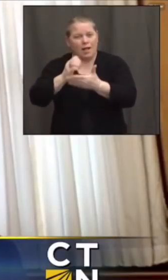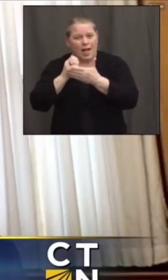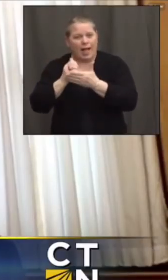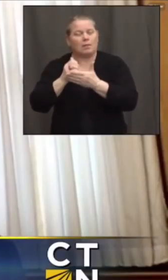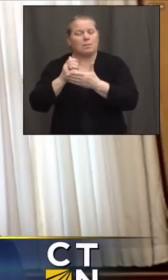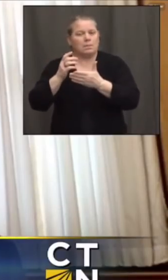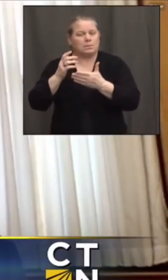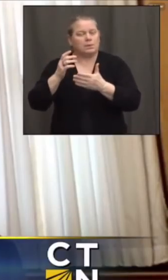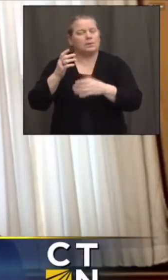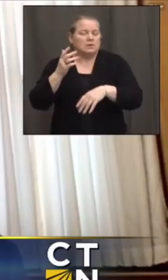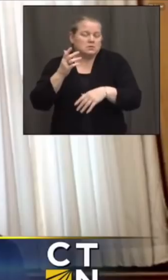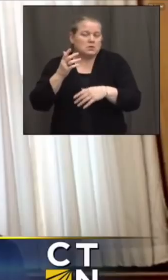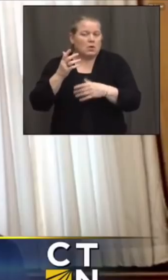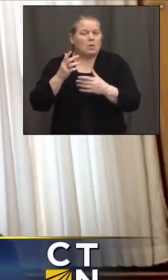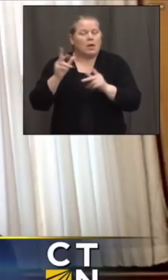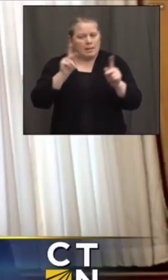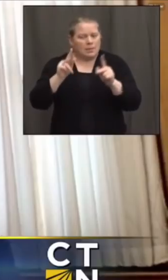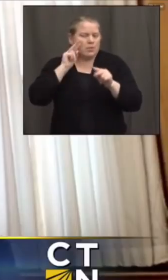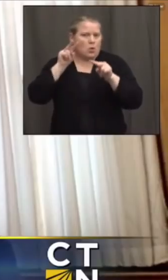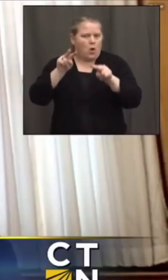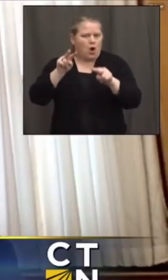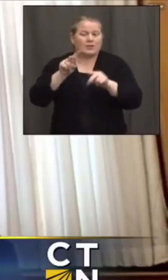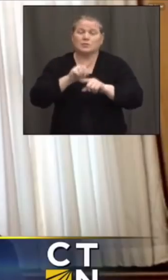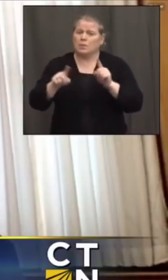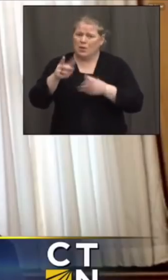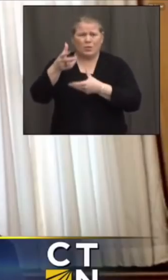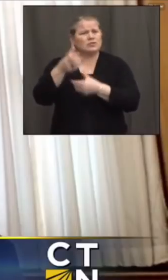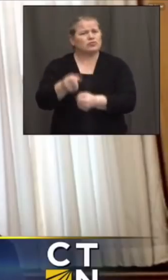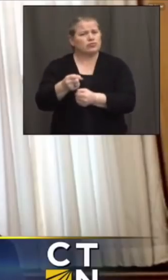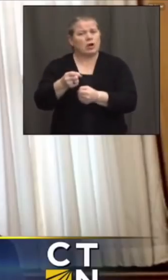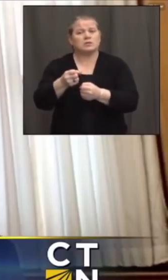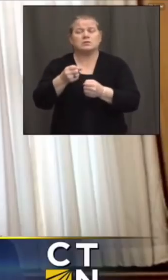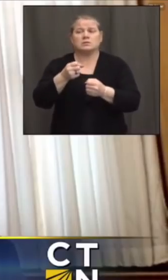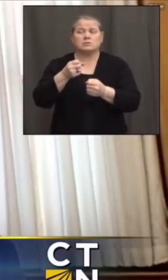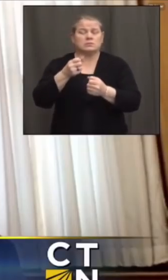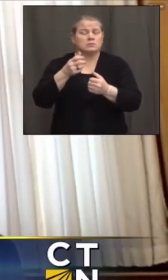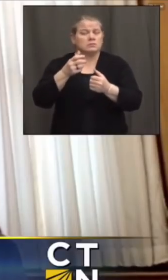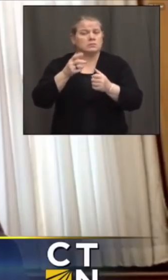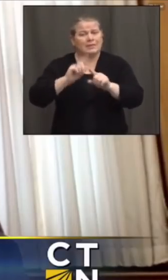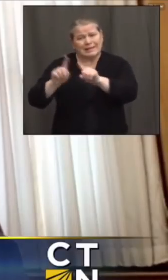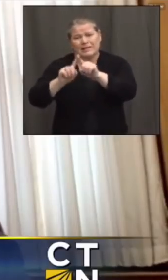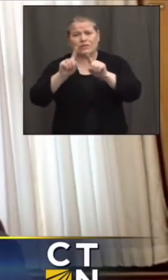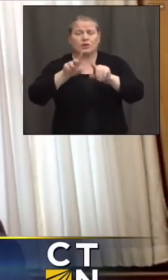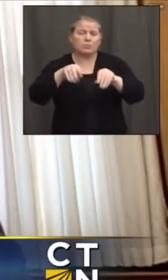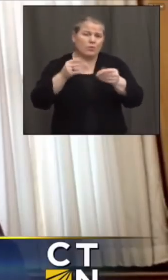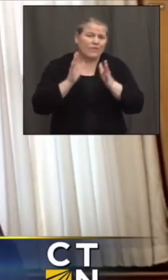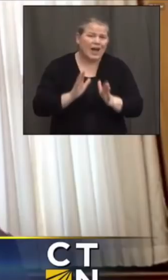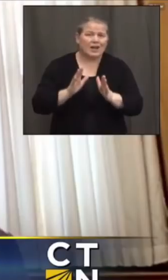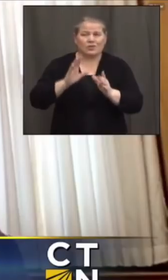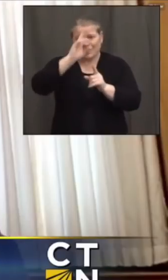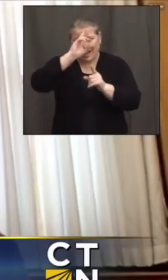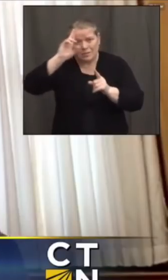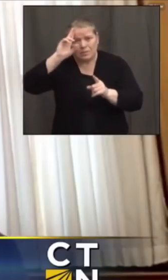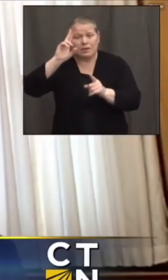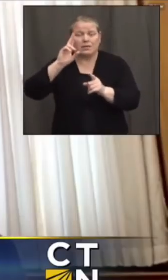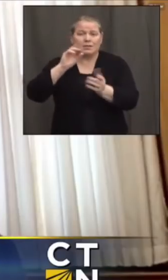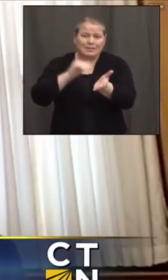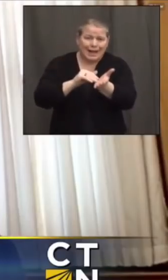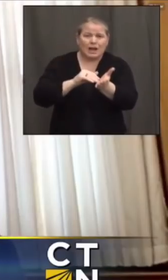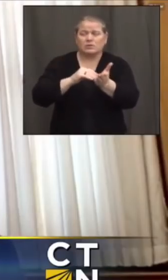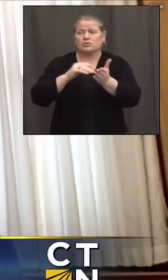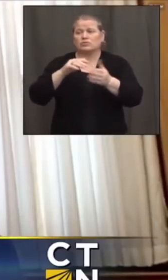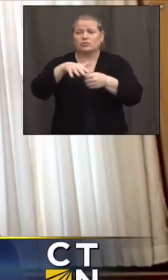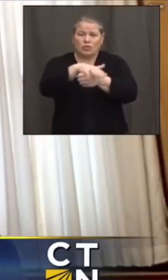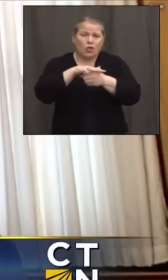as the governor said, we have an enormous amount of trust and confidence in our providers, both our hospitals, our federally qualified health centers, our local